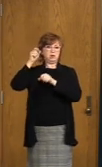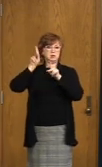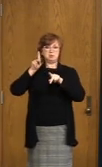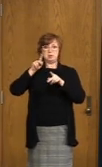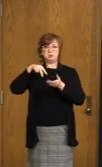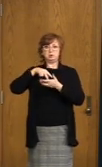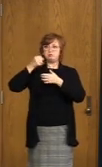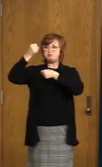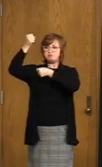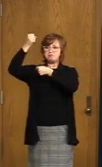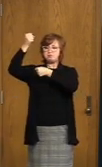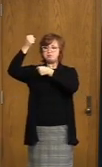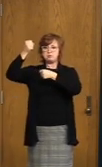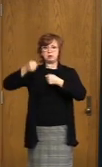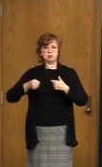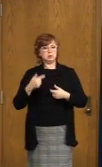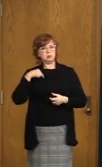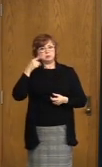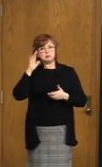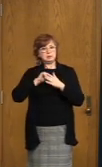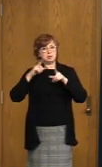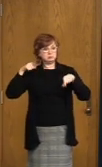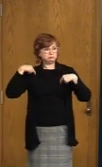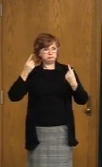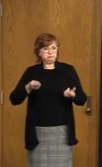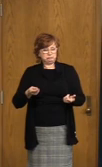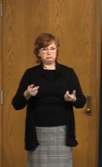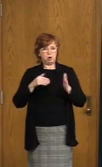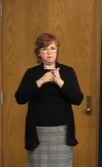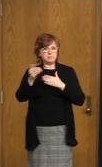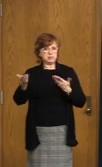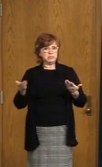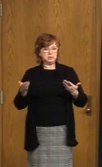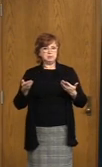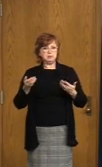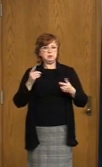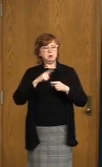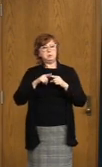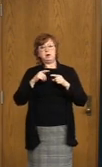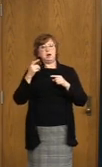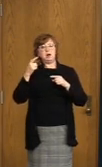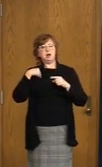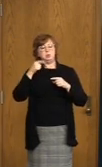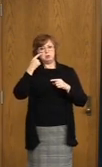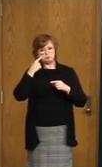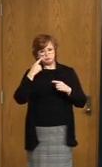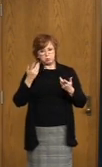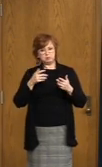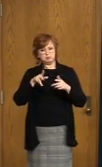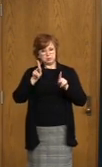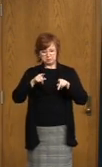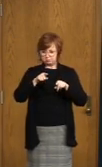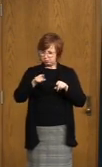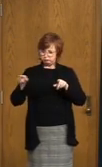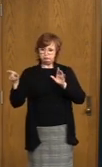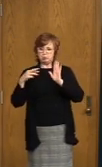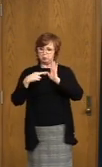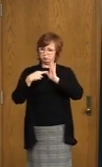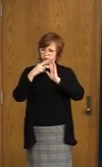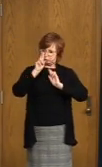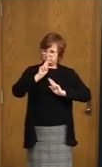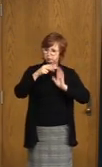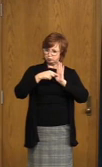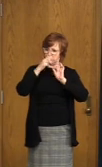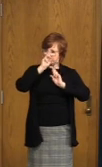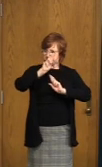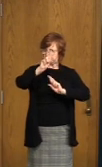elected person. And by, I would say, the vast majority of those protests are done in a very respectful manner. And I'd say they're done quite effectively,